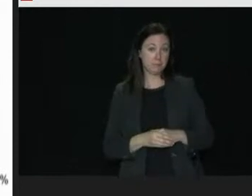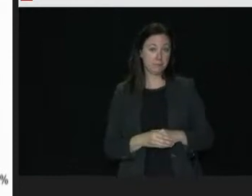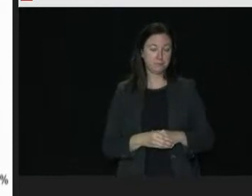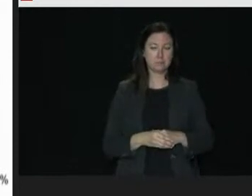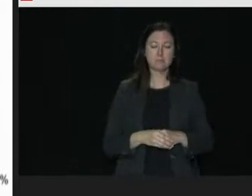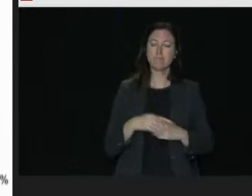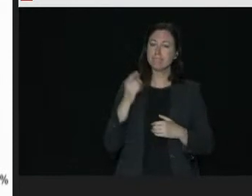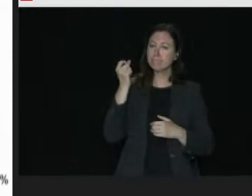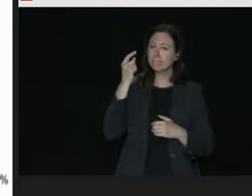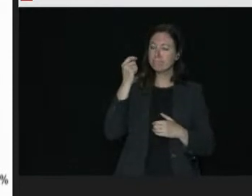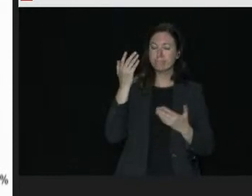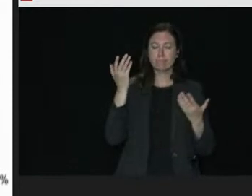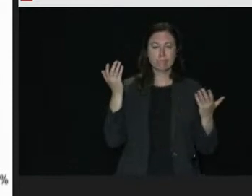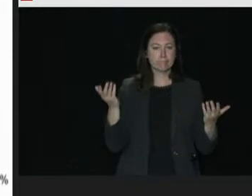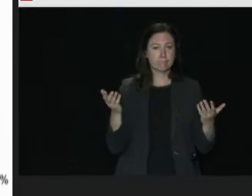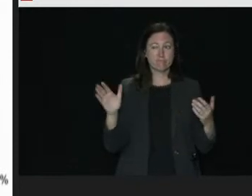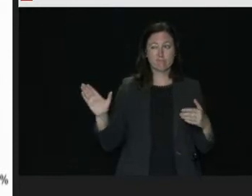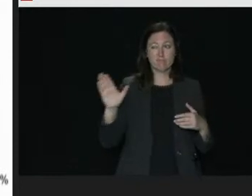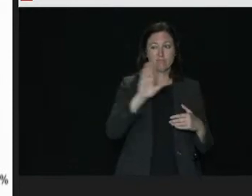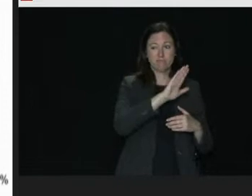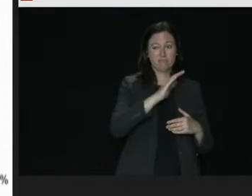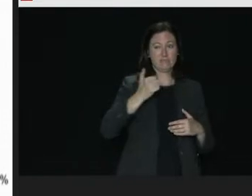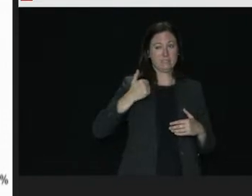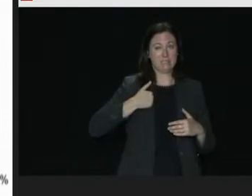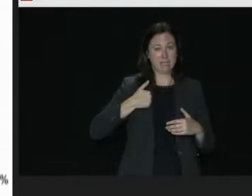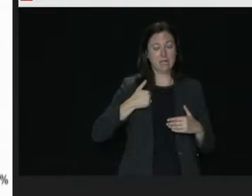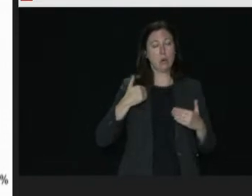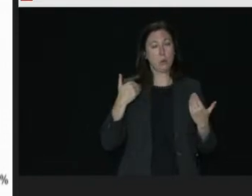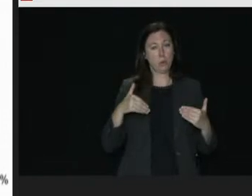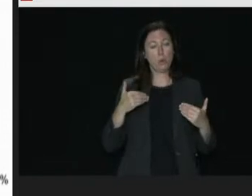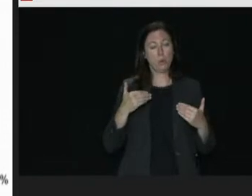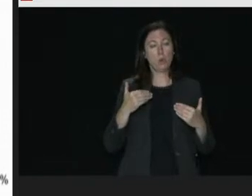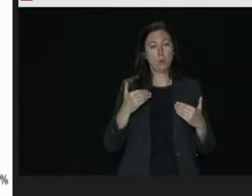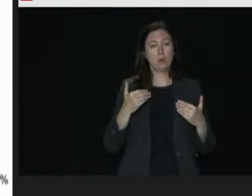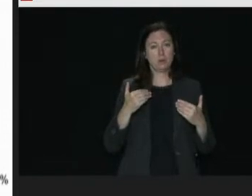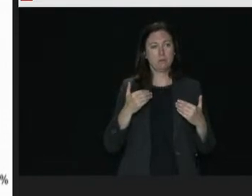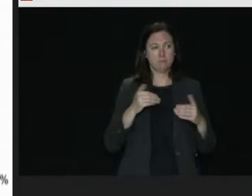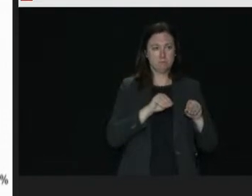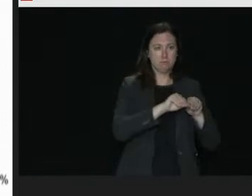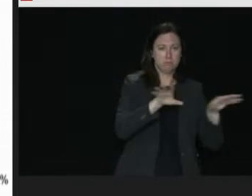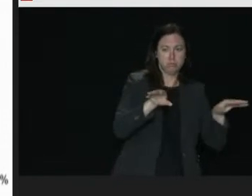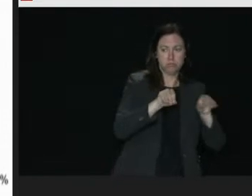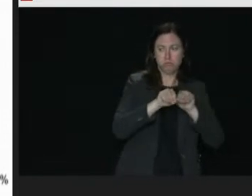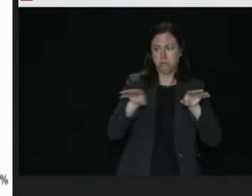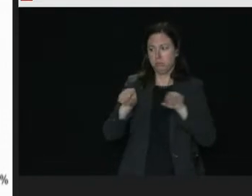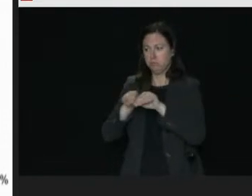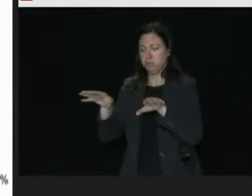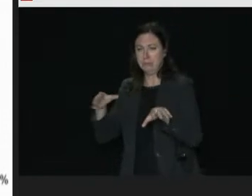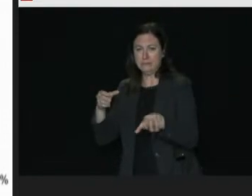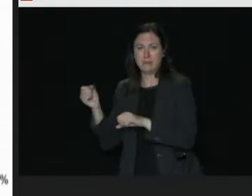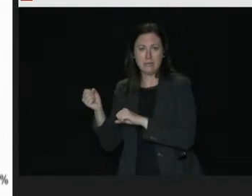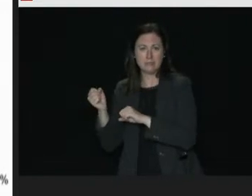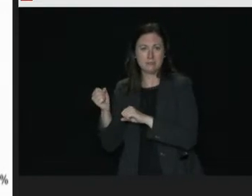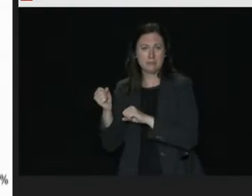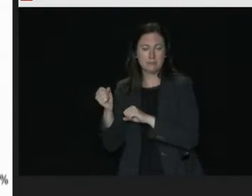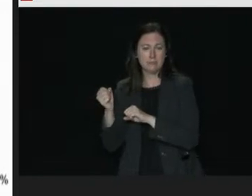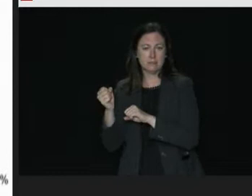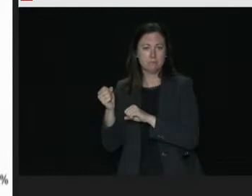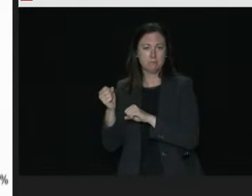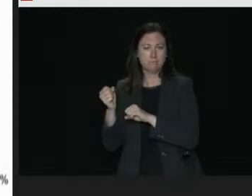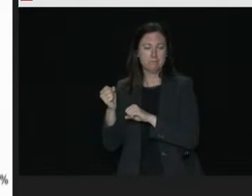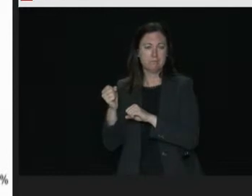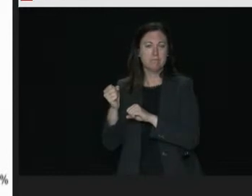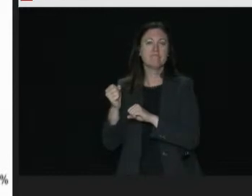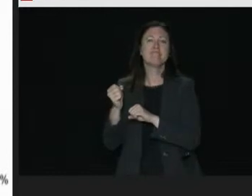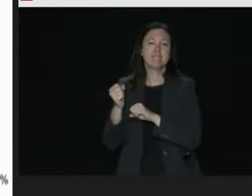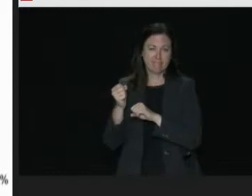Nevertheless, many areas of the country have experienced rapidly rising cases with a consequent increase in